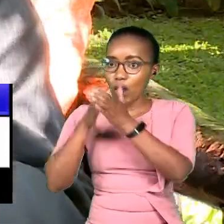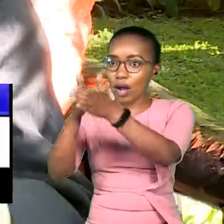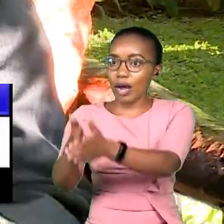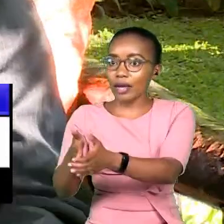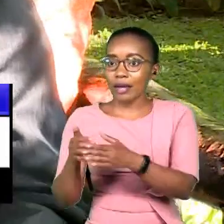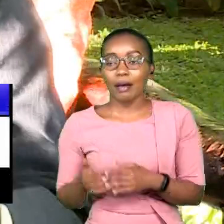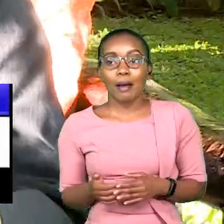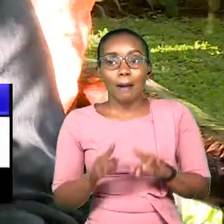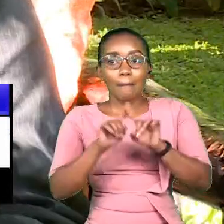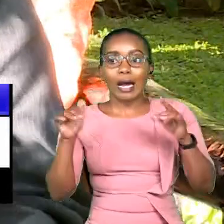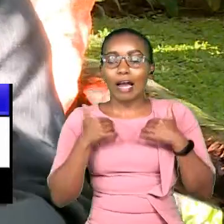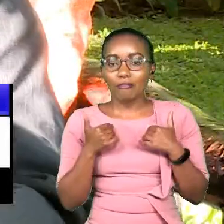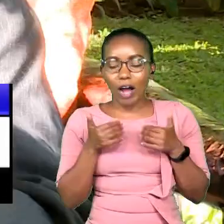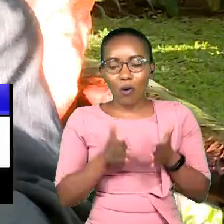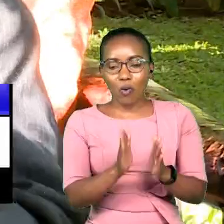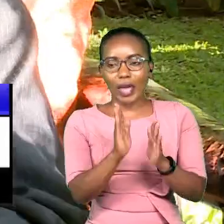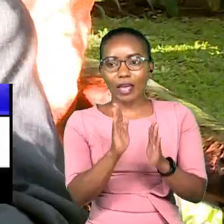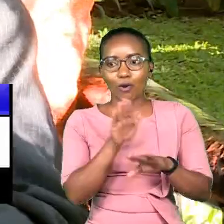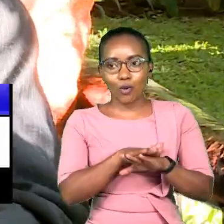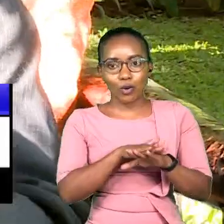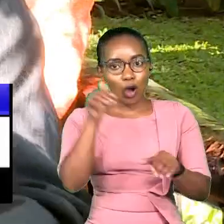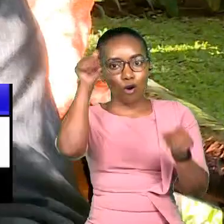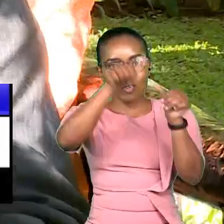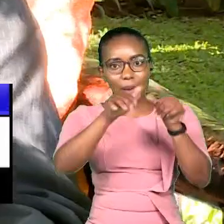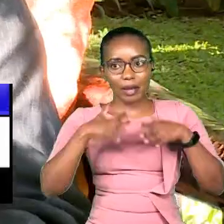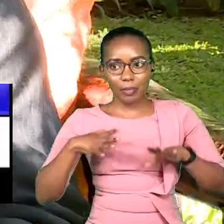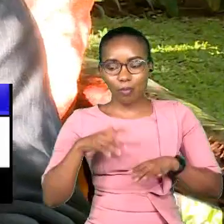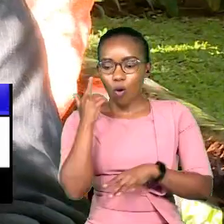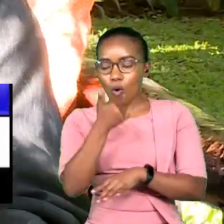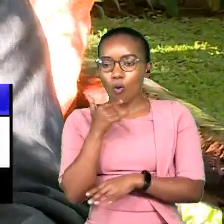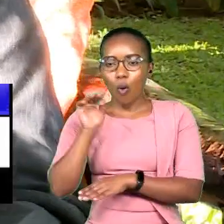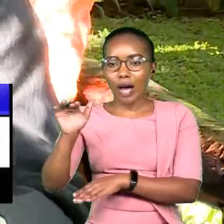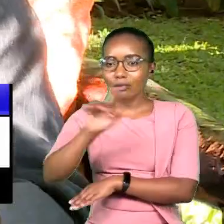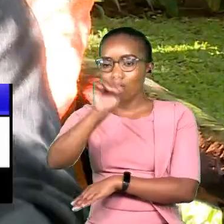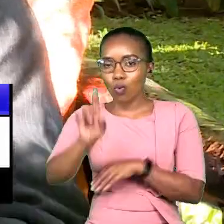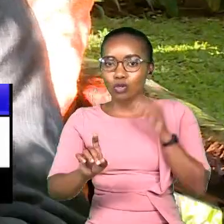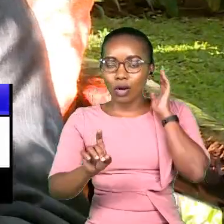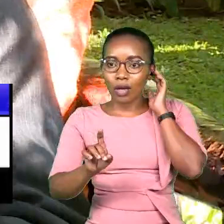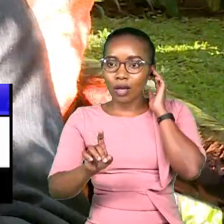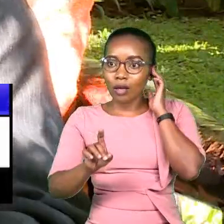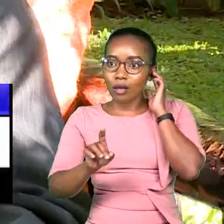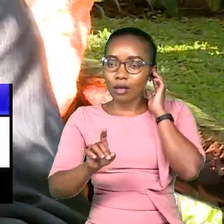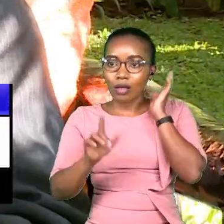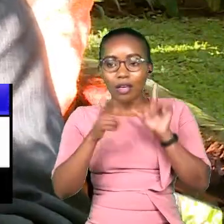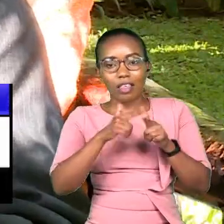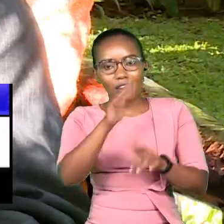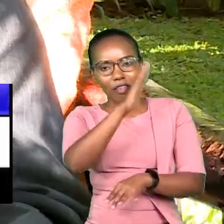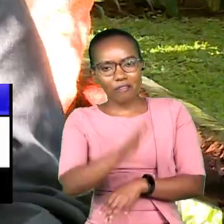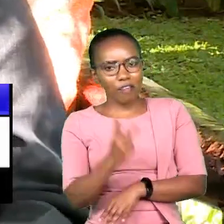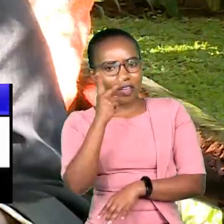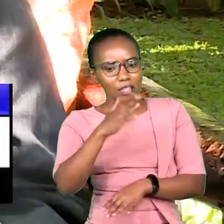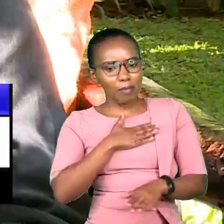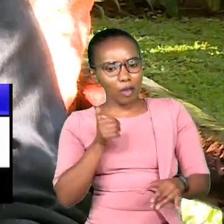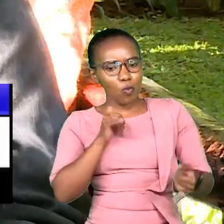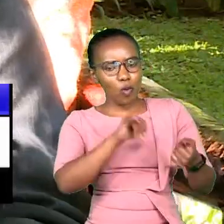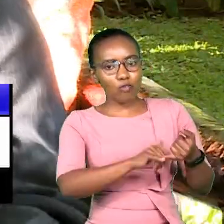I usually have a nice way of reminding people who ask such questions. Then they've never looked at my wife, because